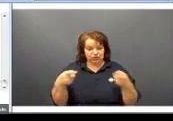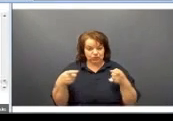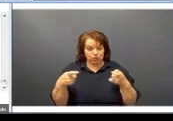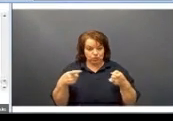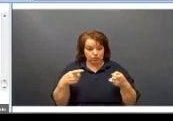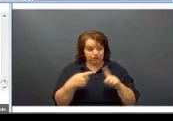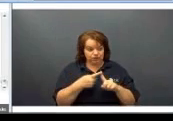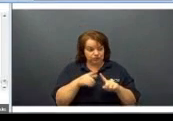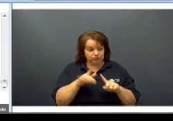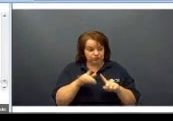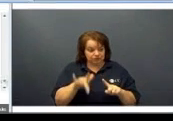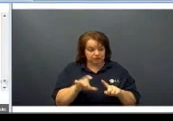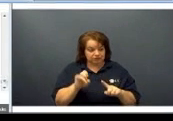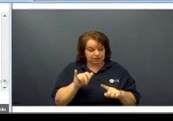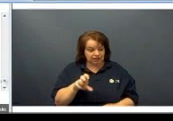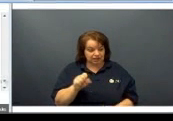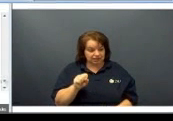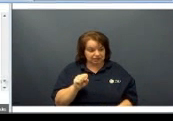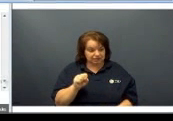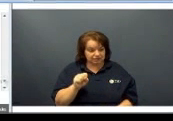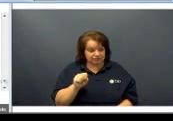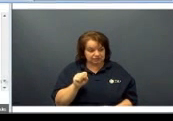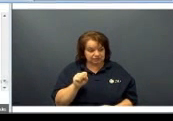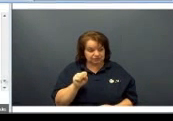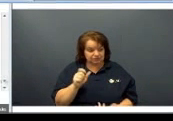I thought I had to have control. Do I have control